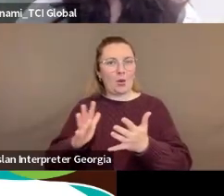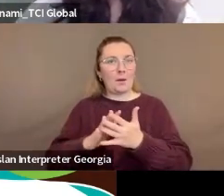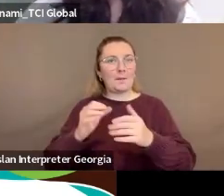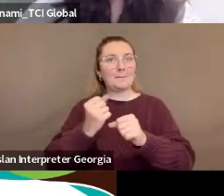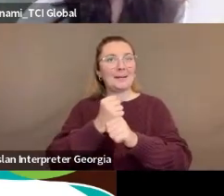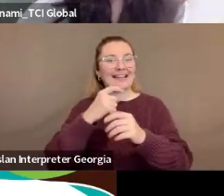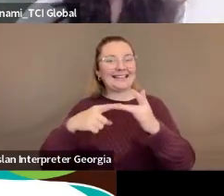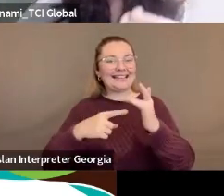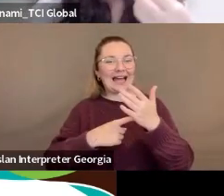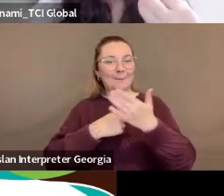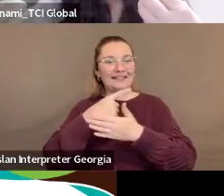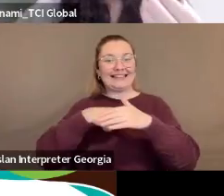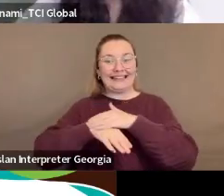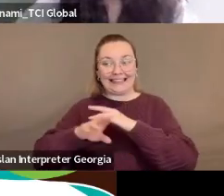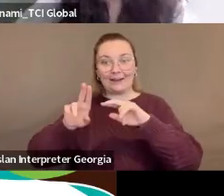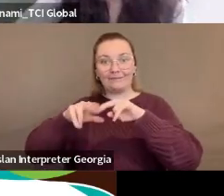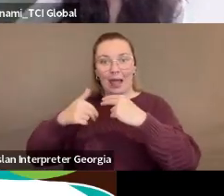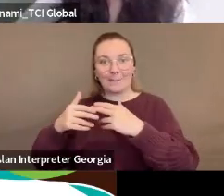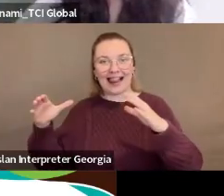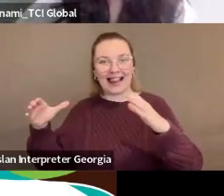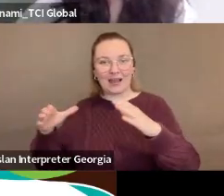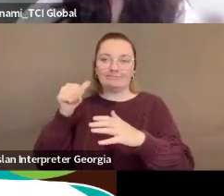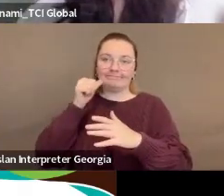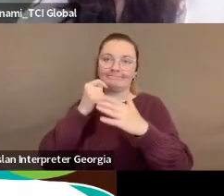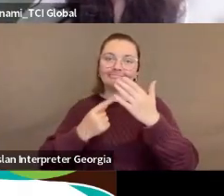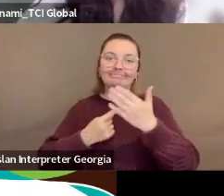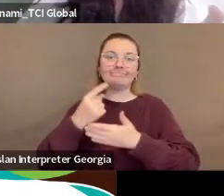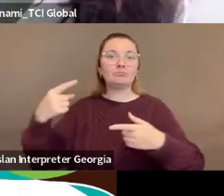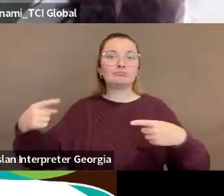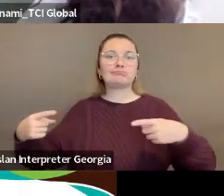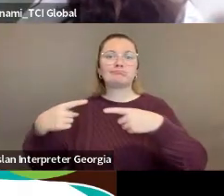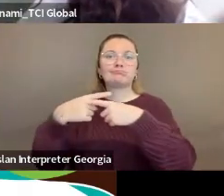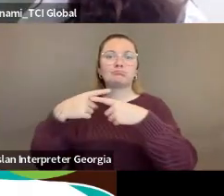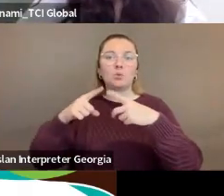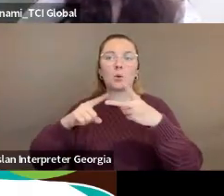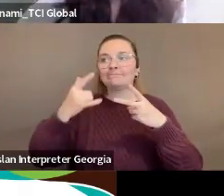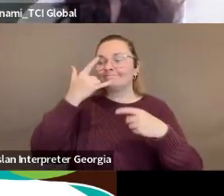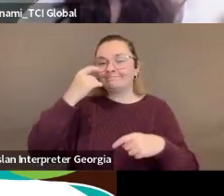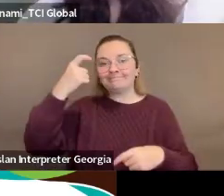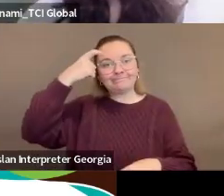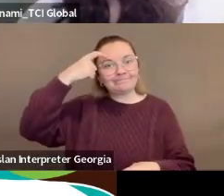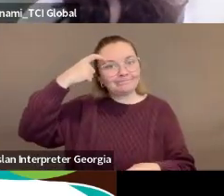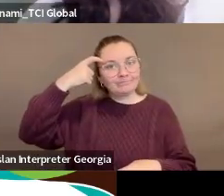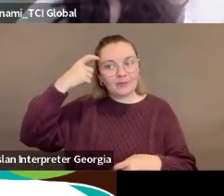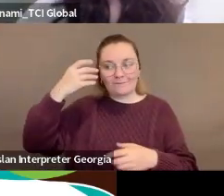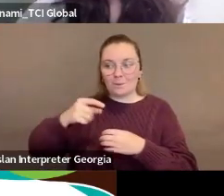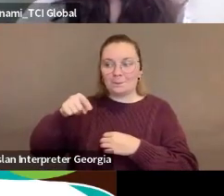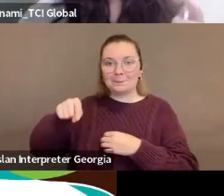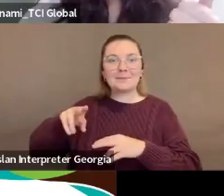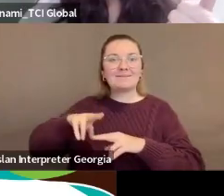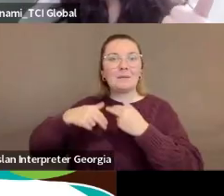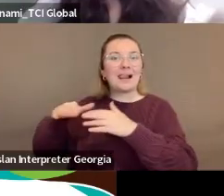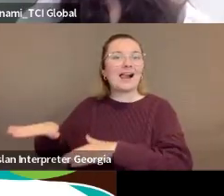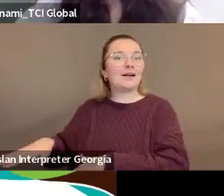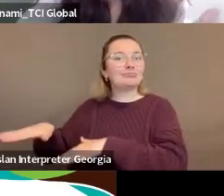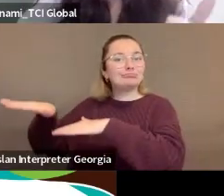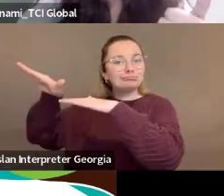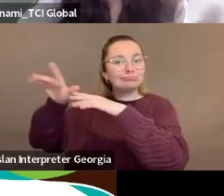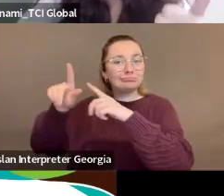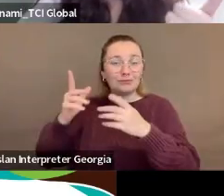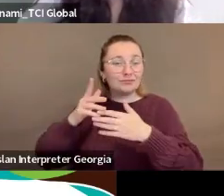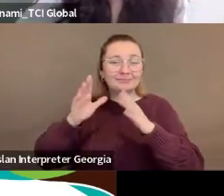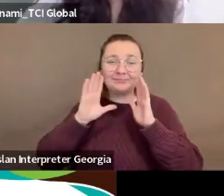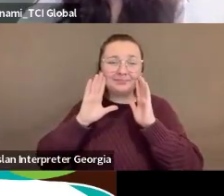happen in families, because often a lot of conflict and a lot of trauma emerges within the families, there are such